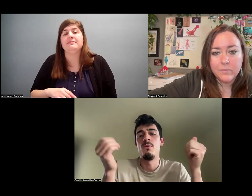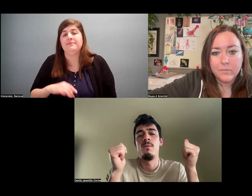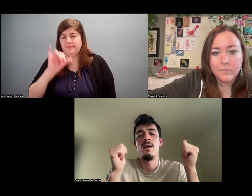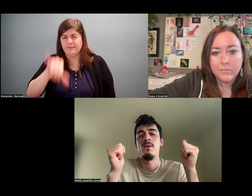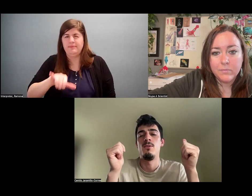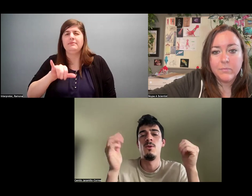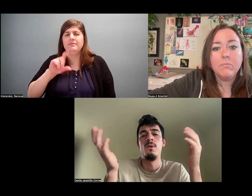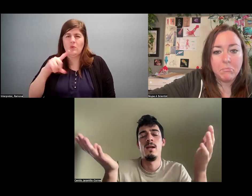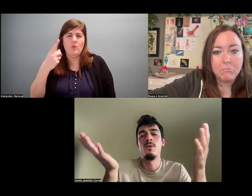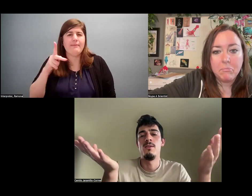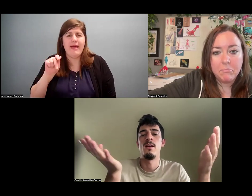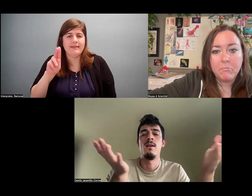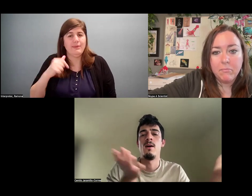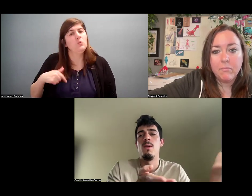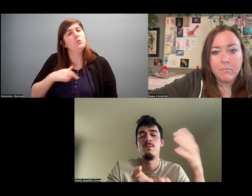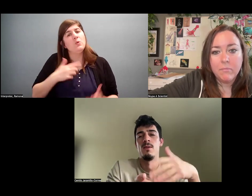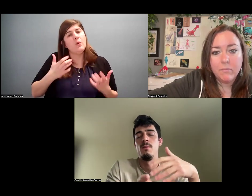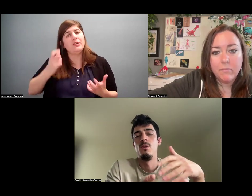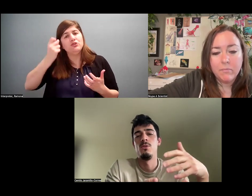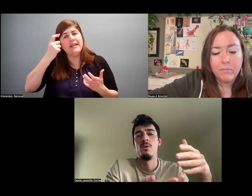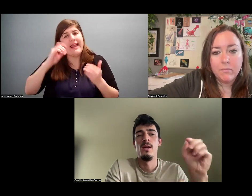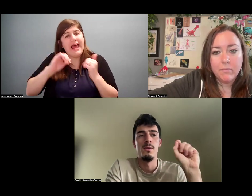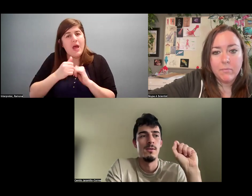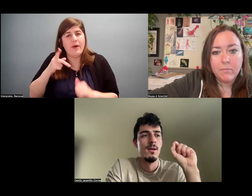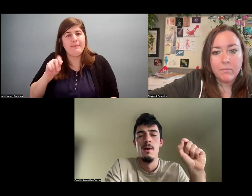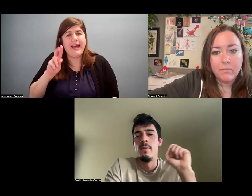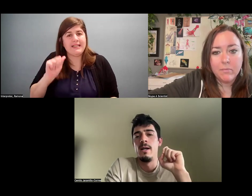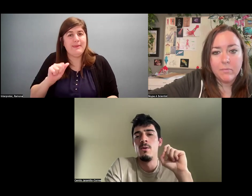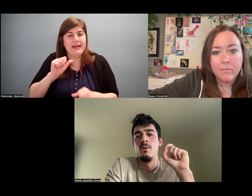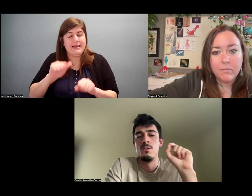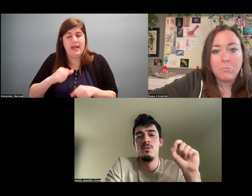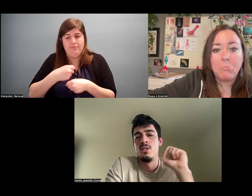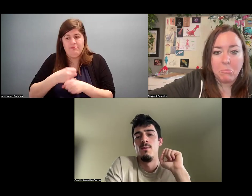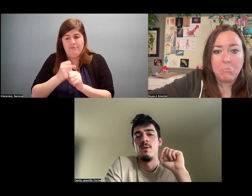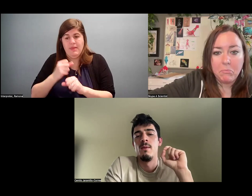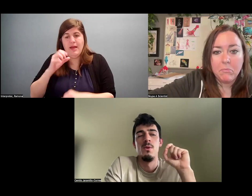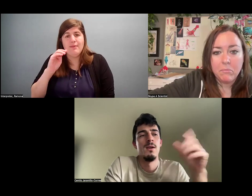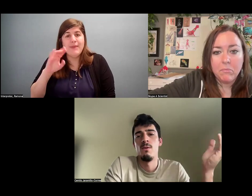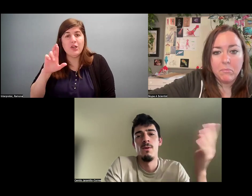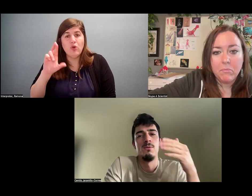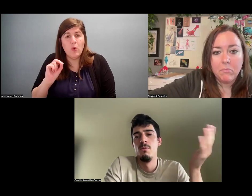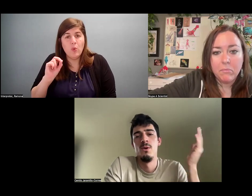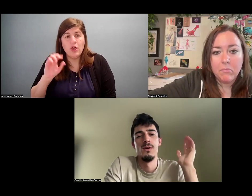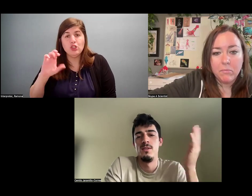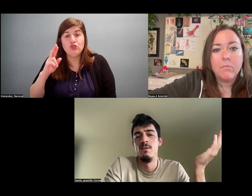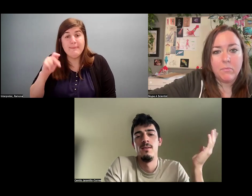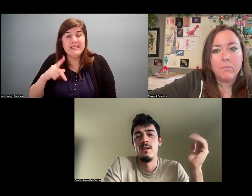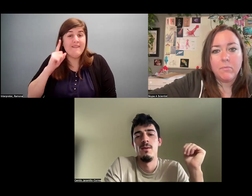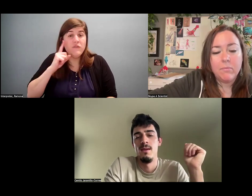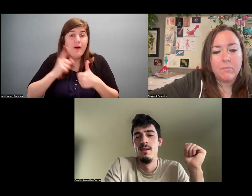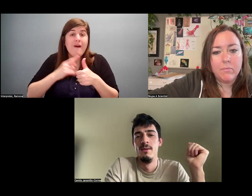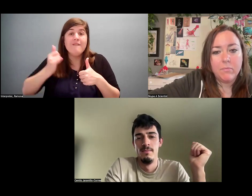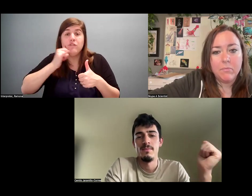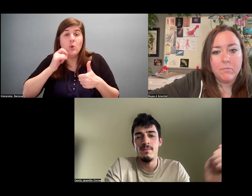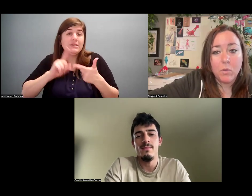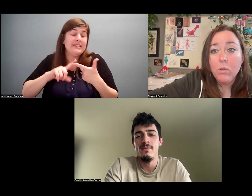all done with plasmas. And so we like to understand how plasmas can be used to create all these micro chips that we can put in our phones, computers, TVs, and